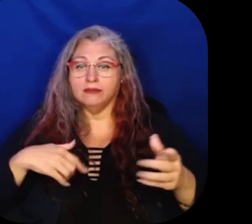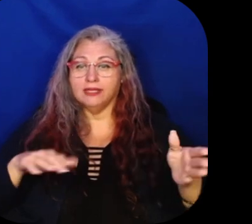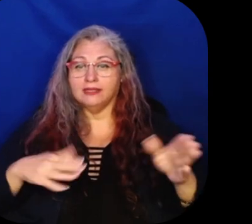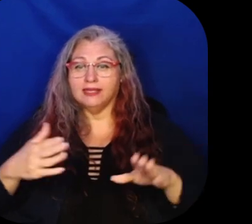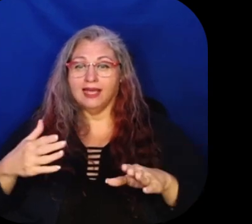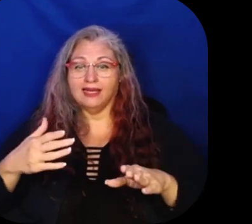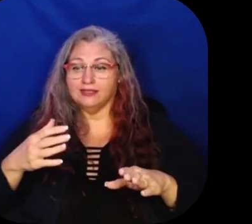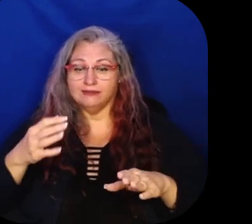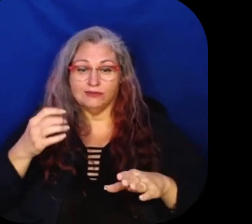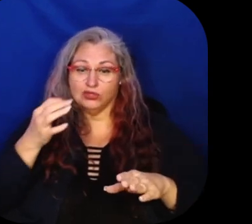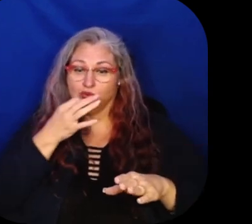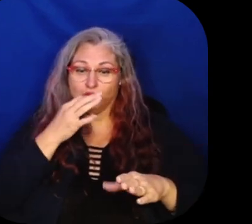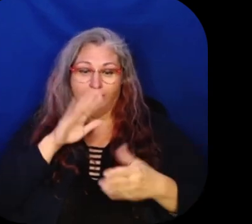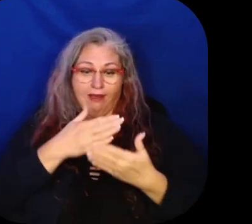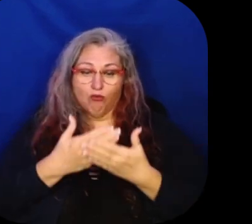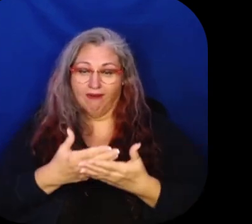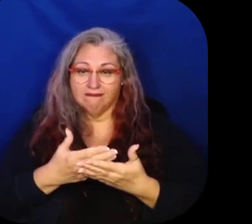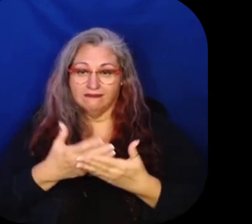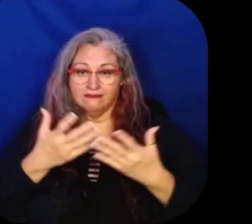arrival.